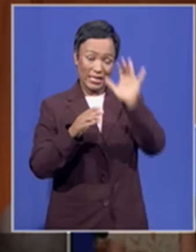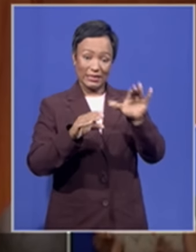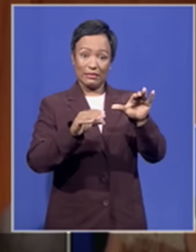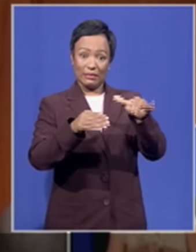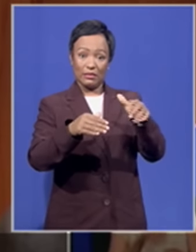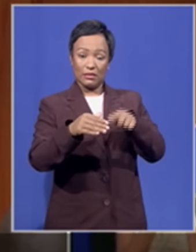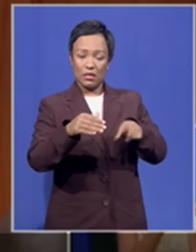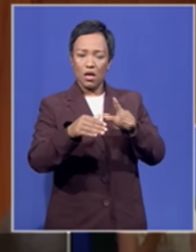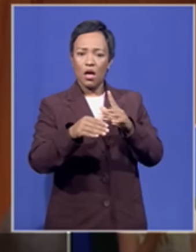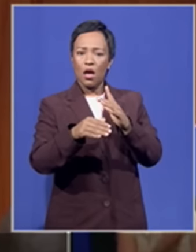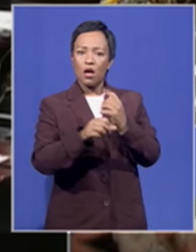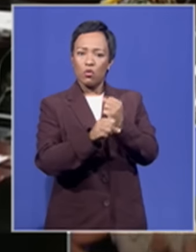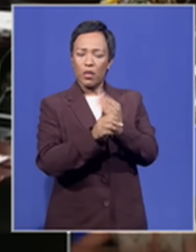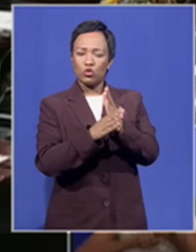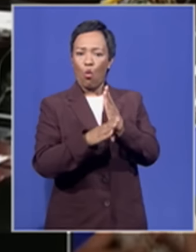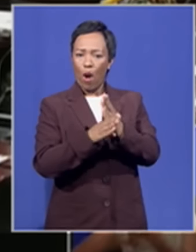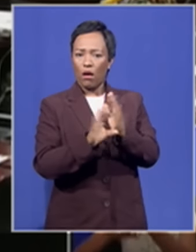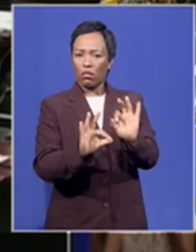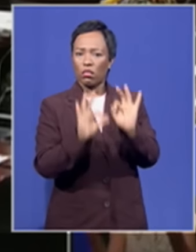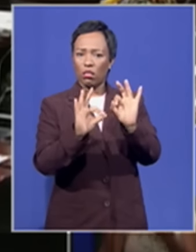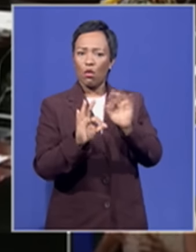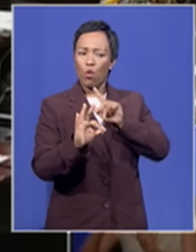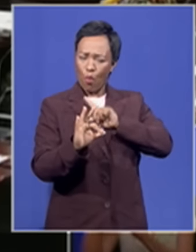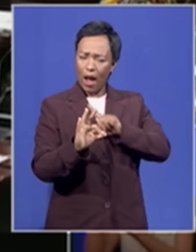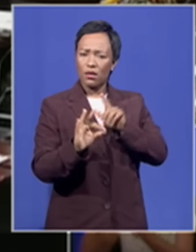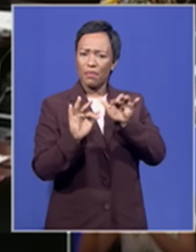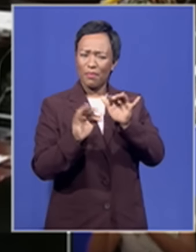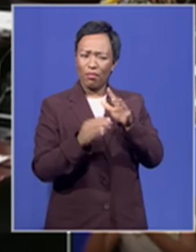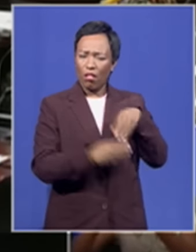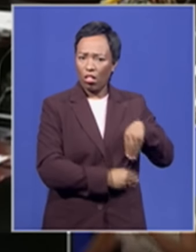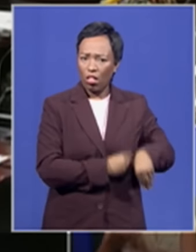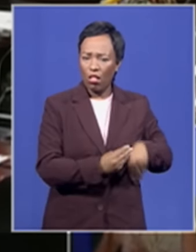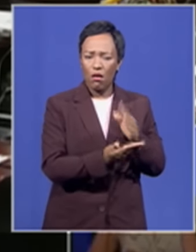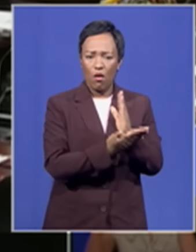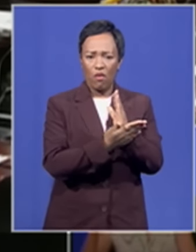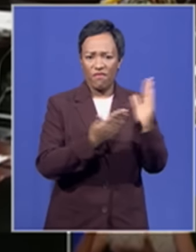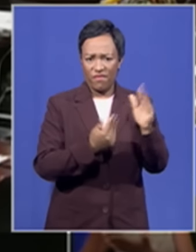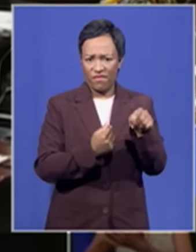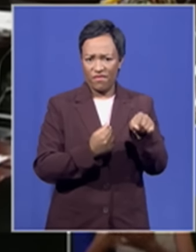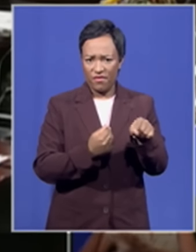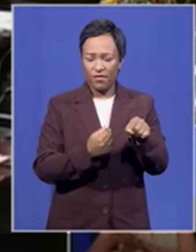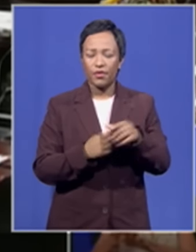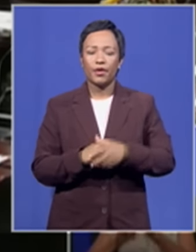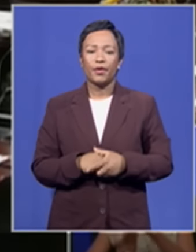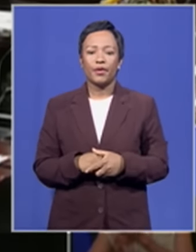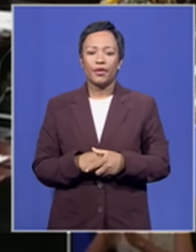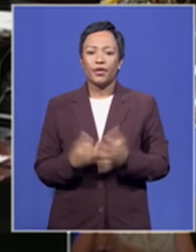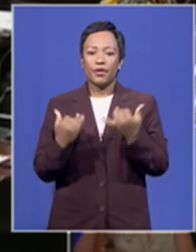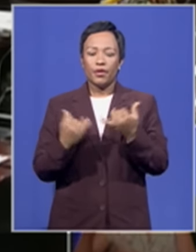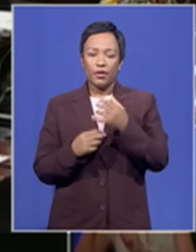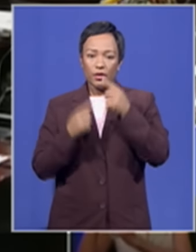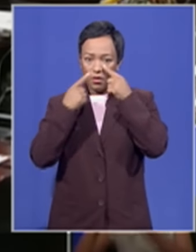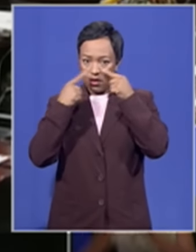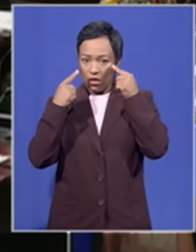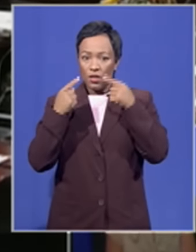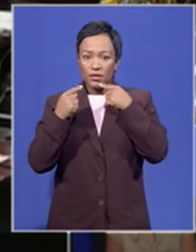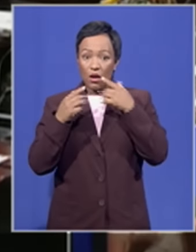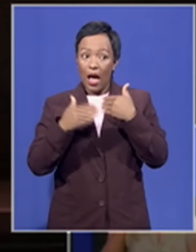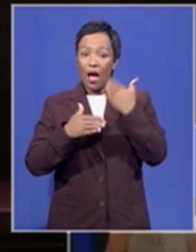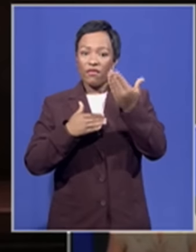we want to clean out the bad apples? Mashatile o re mehato e tsitsitseng e tla nkuwa fela hang ha dipatlisiso ka bobedi di se di